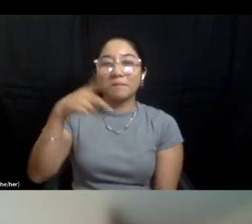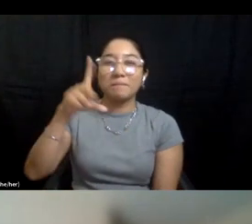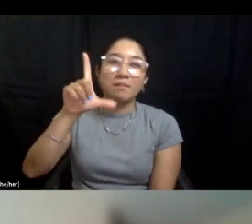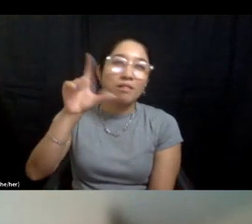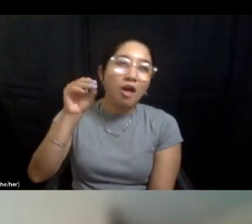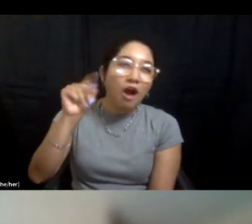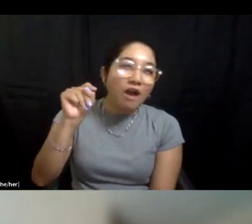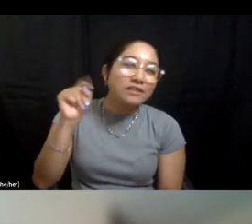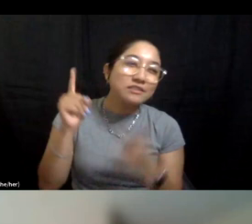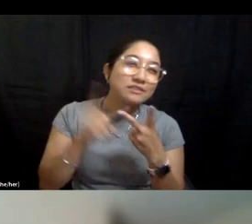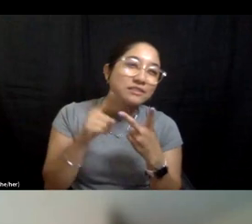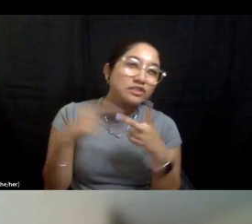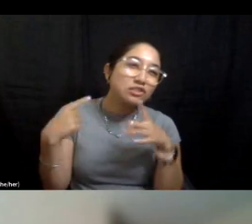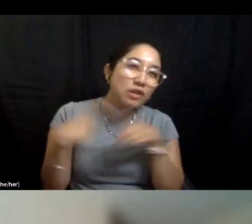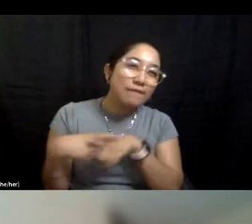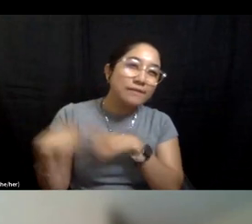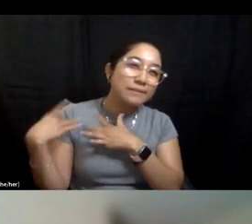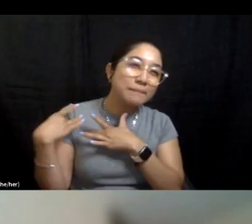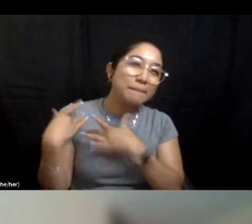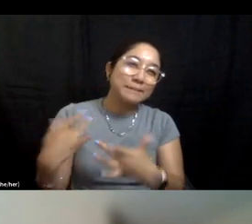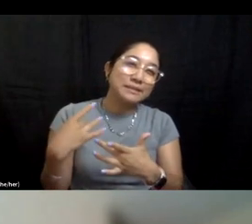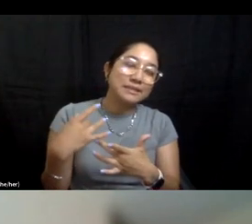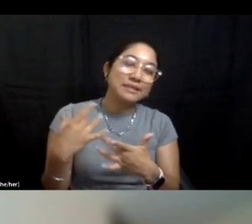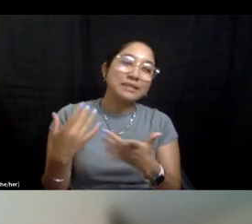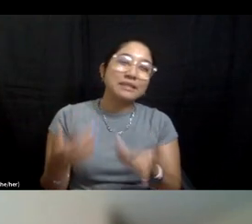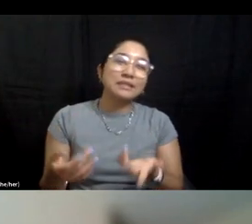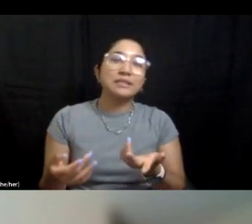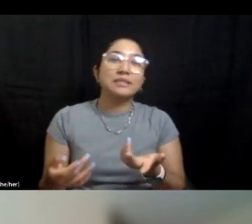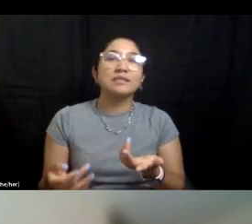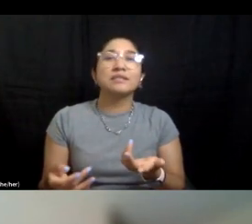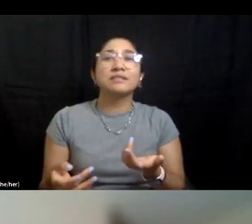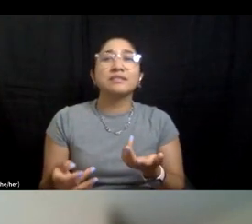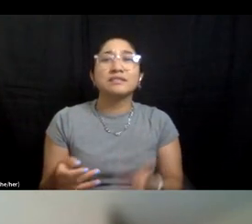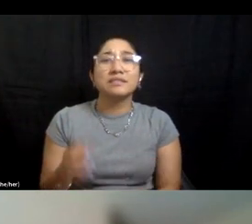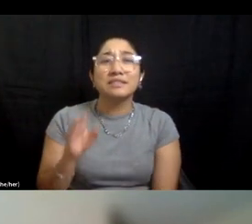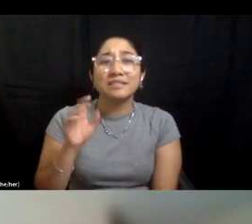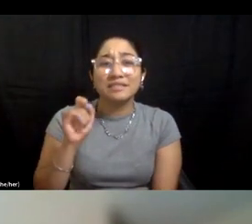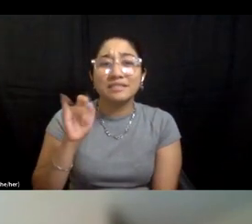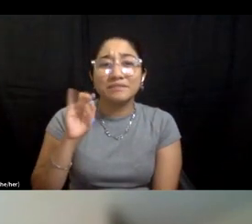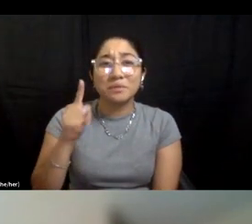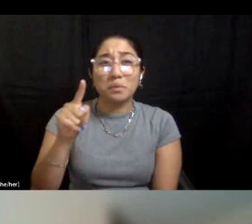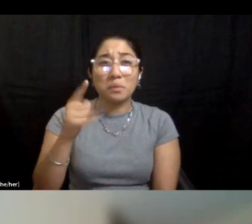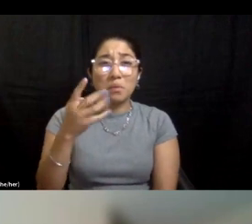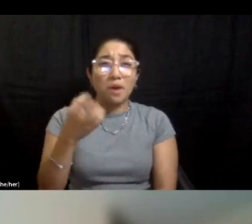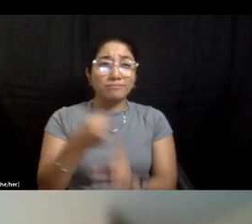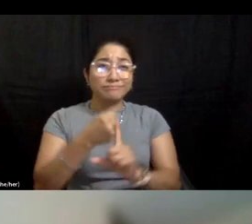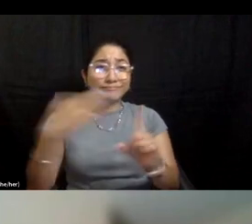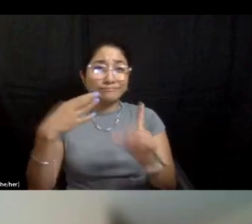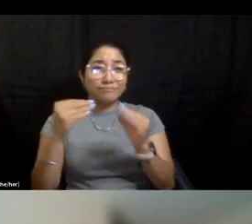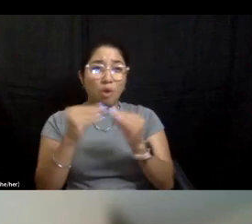conflict in the way that we traditionally see it. Please email me and to talk to more about that. I want to be conscious of time.